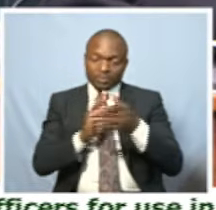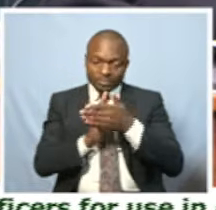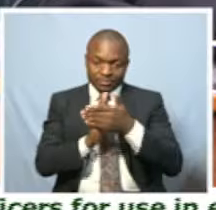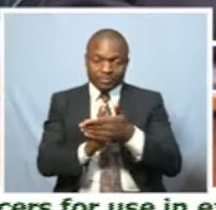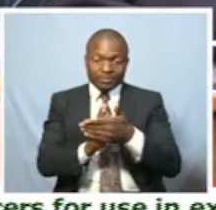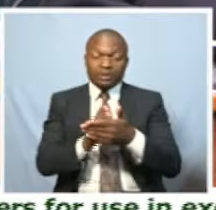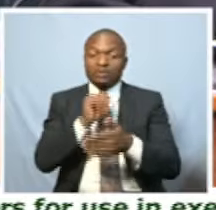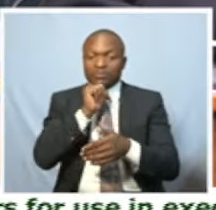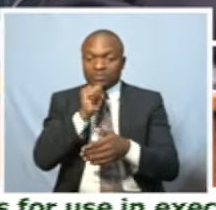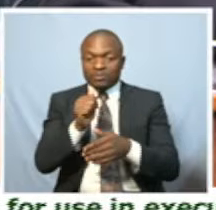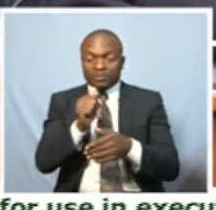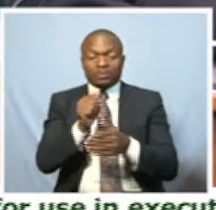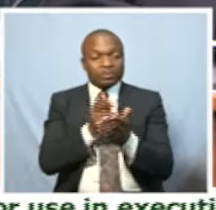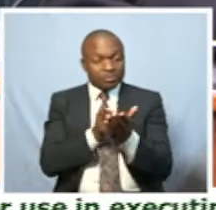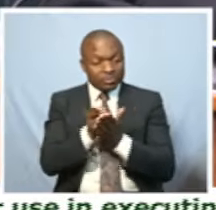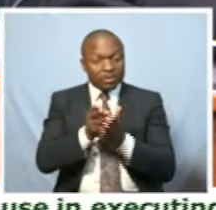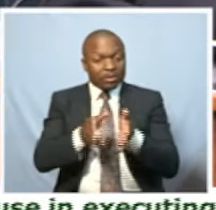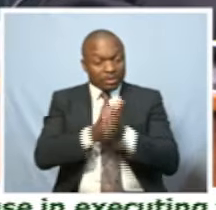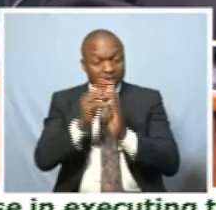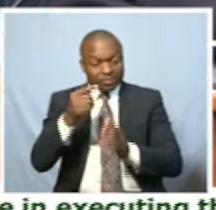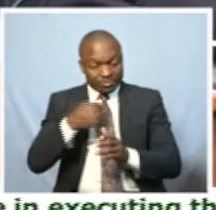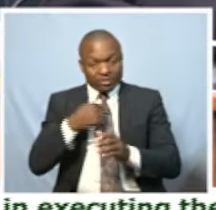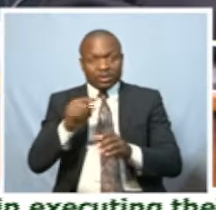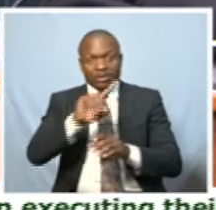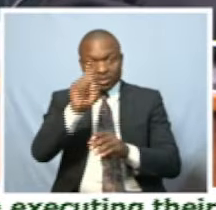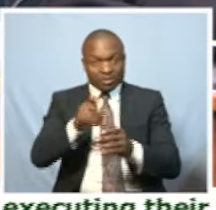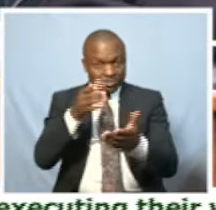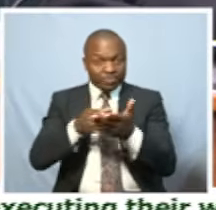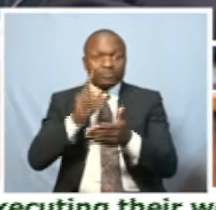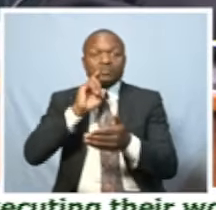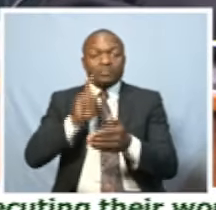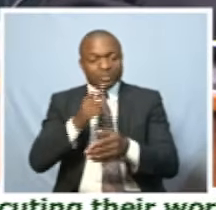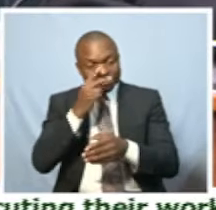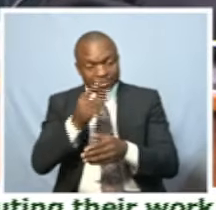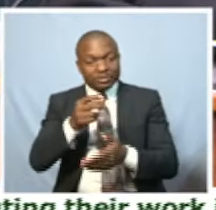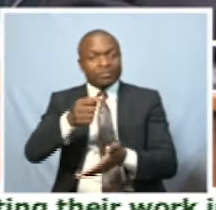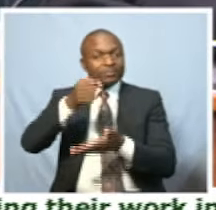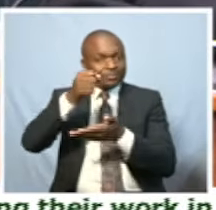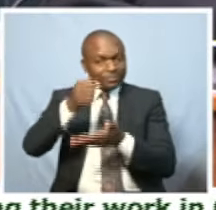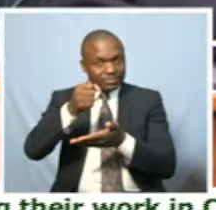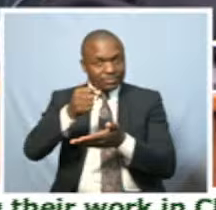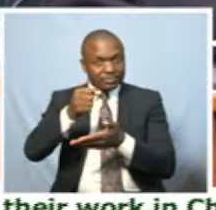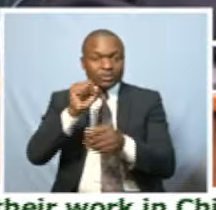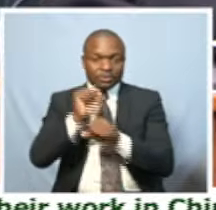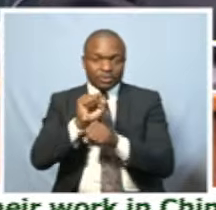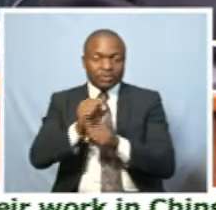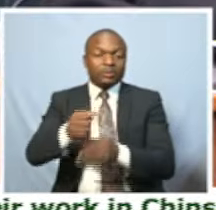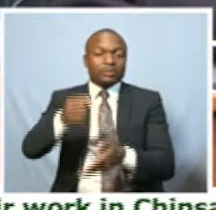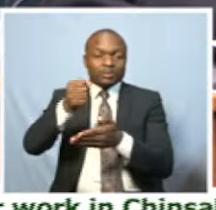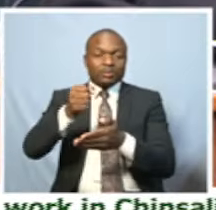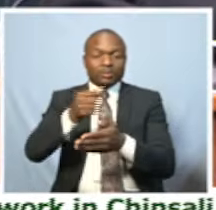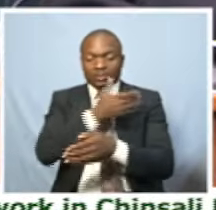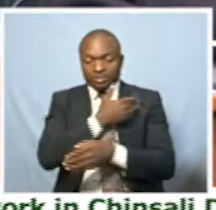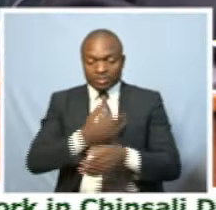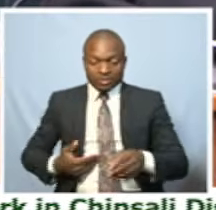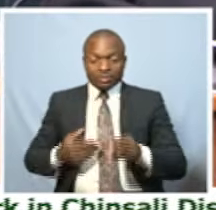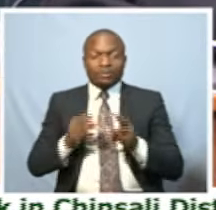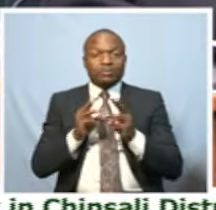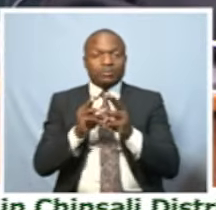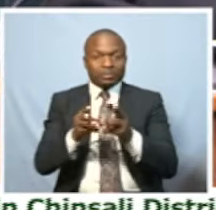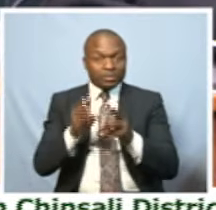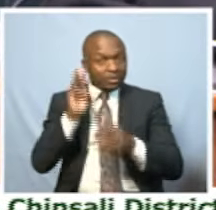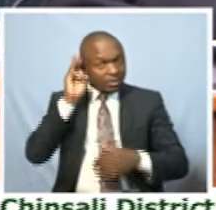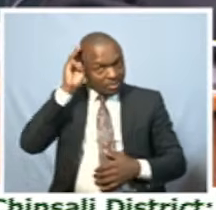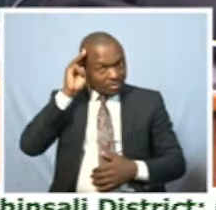So instead of honestly asking me questions like this, let us look at the budget and work on the budget in a very serious manner for